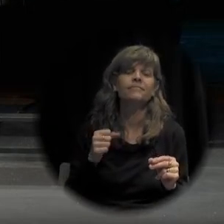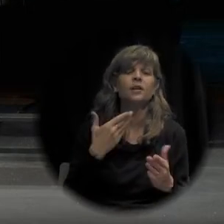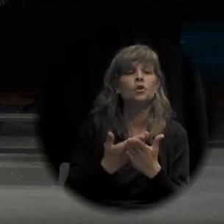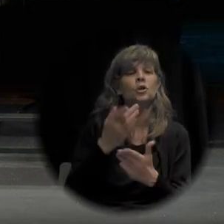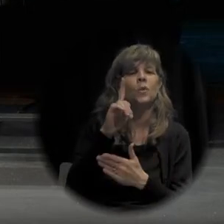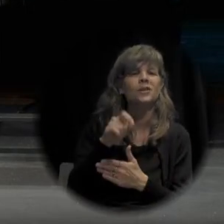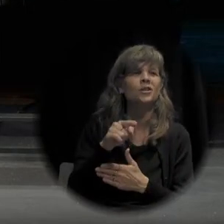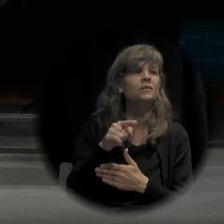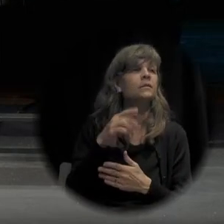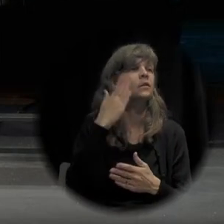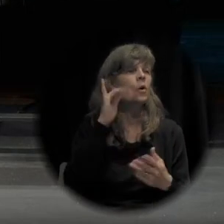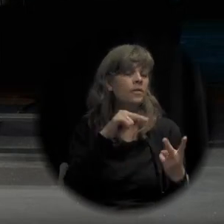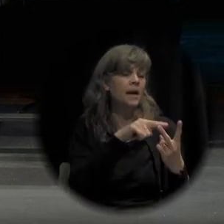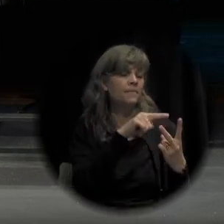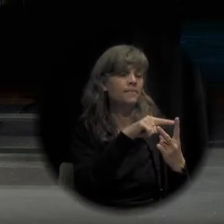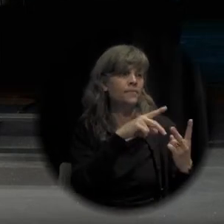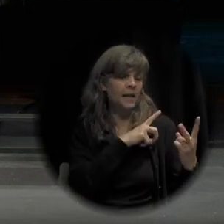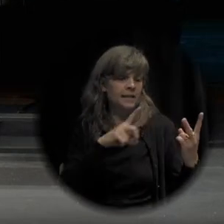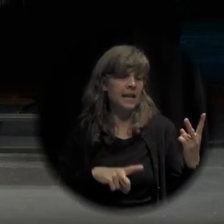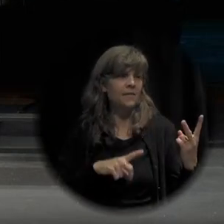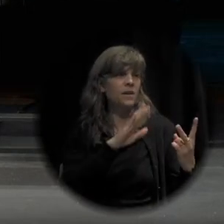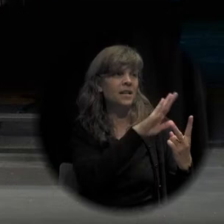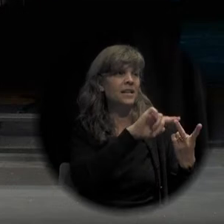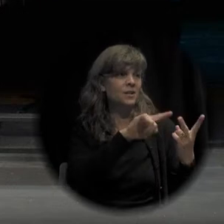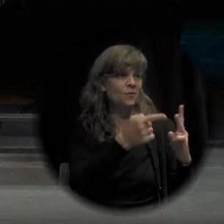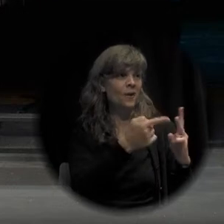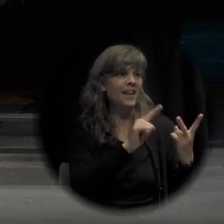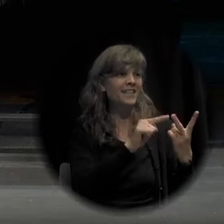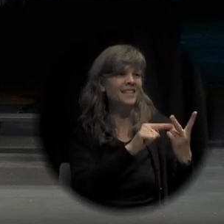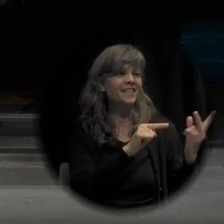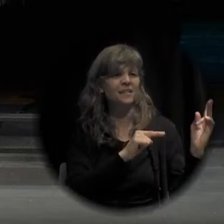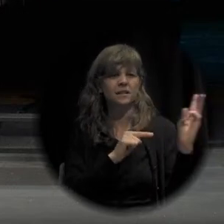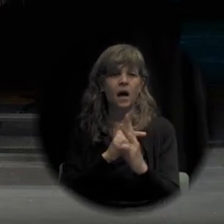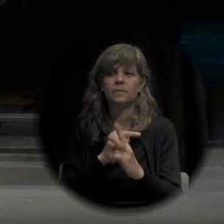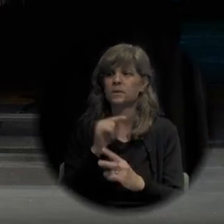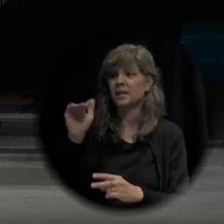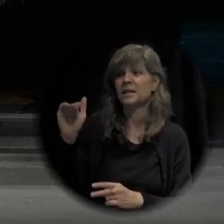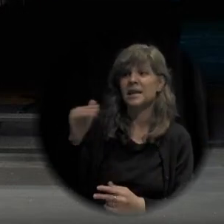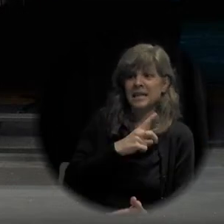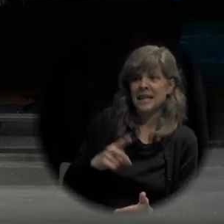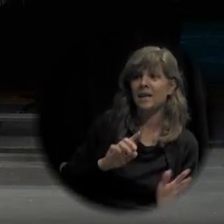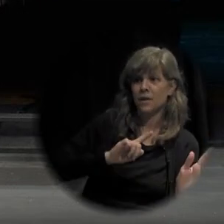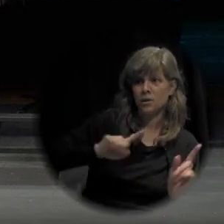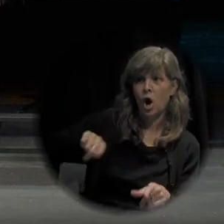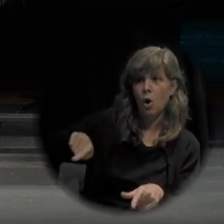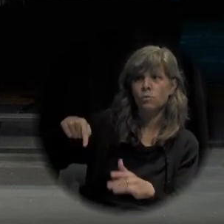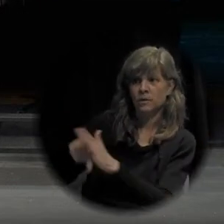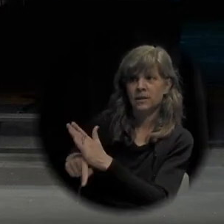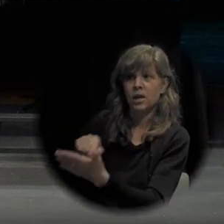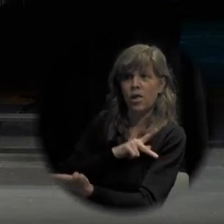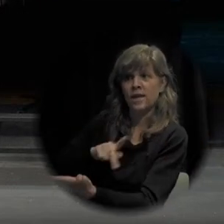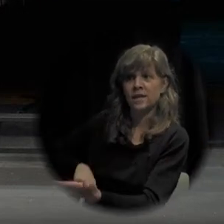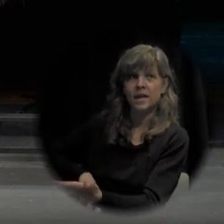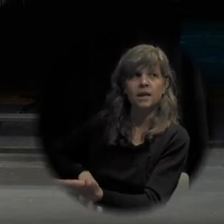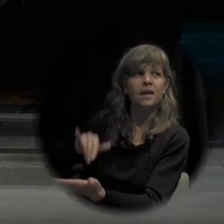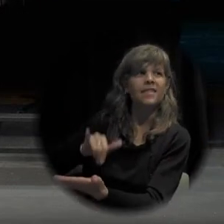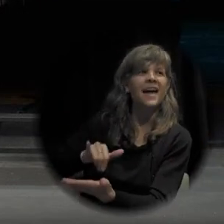got a friend with him, and what's the friend doing? You can do it. This is it. Go for it. This is God's will. Peer